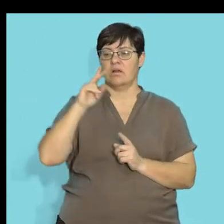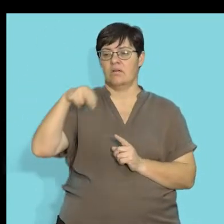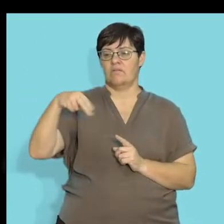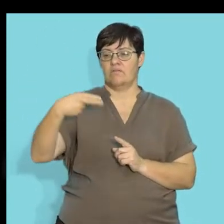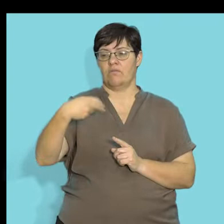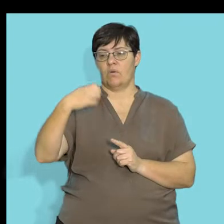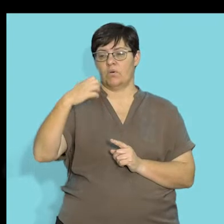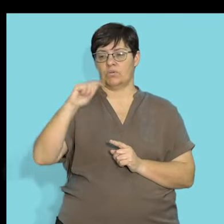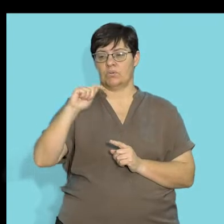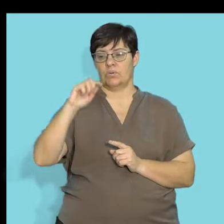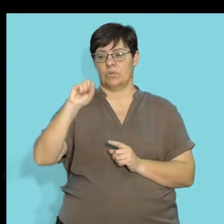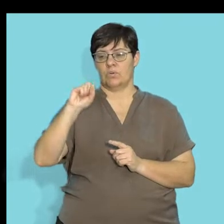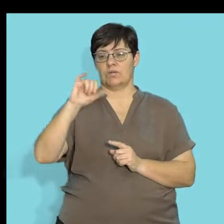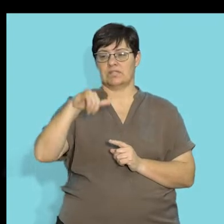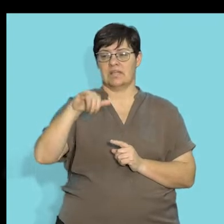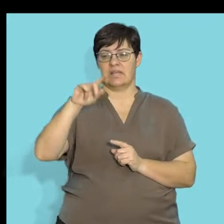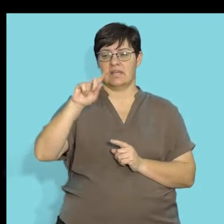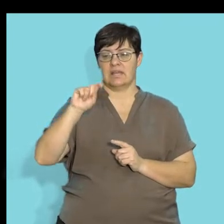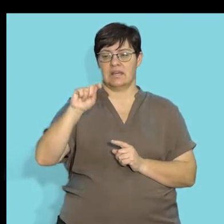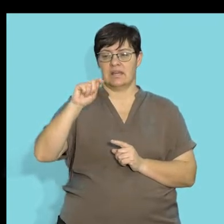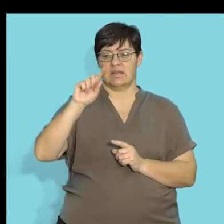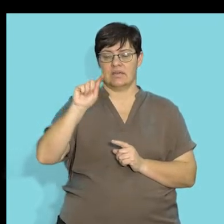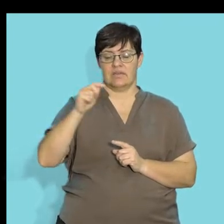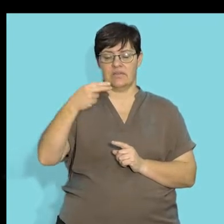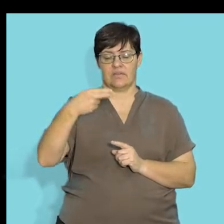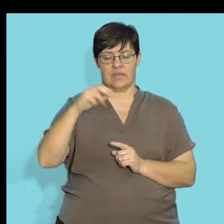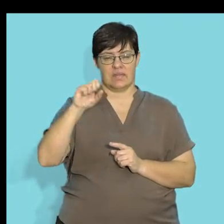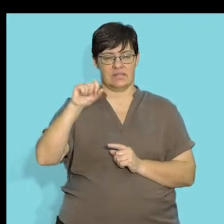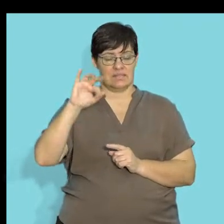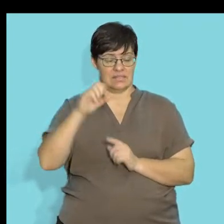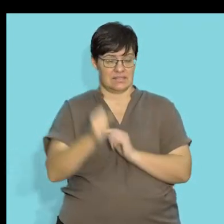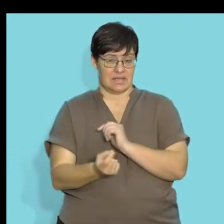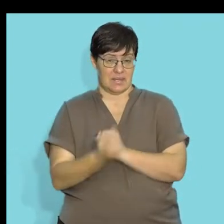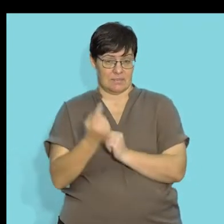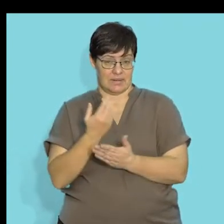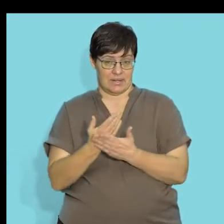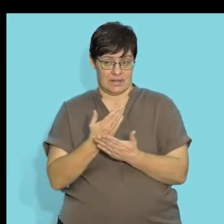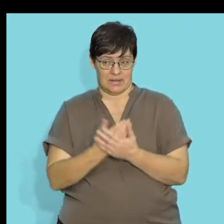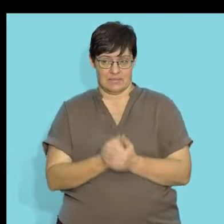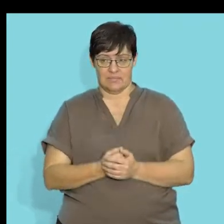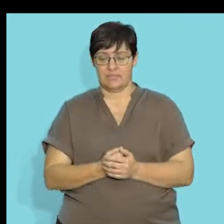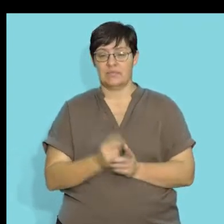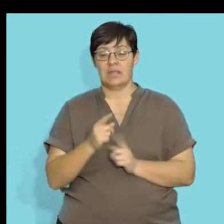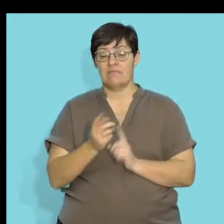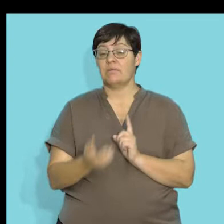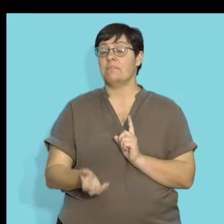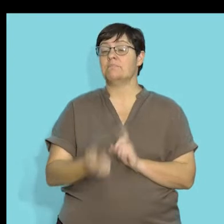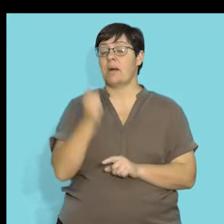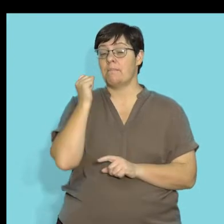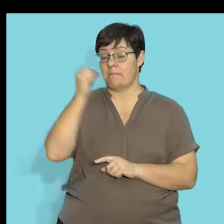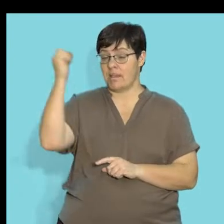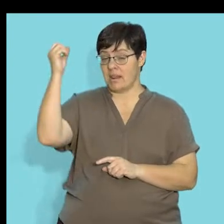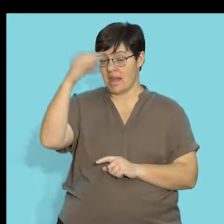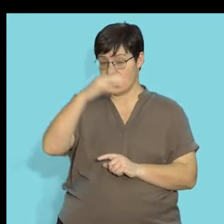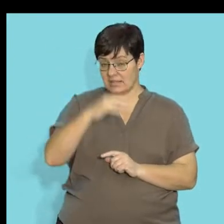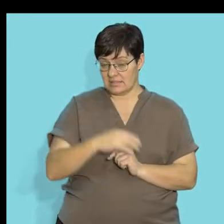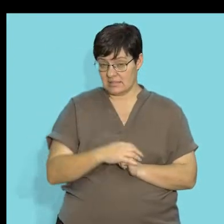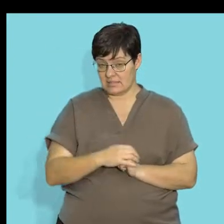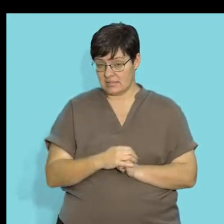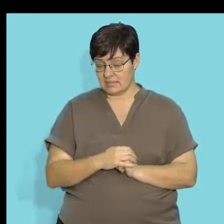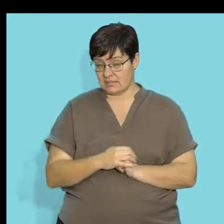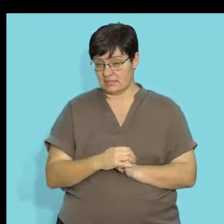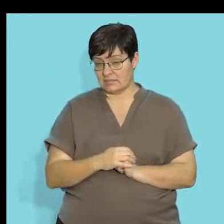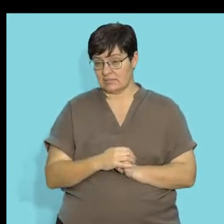positively phototrophic. When the growing tip of the stem receives the light, which is from